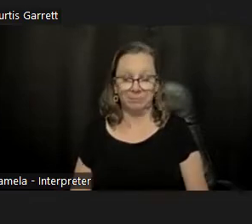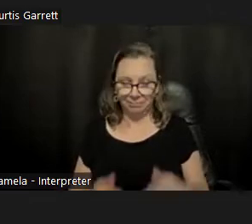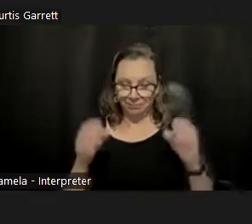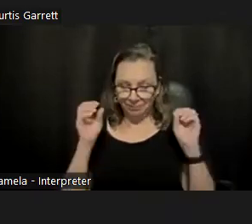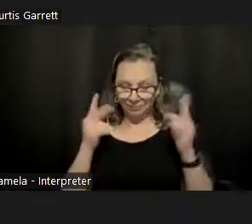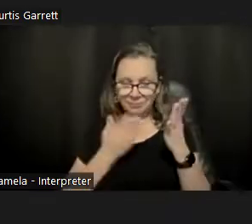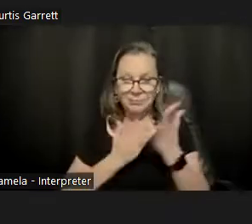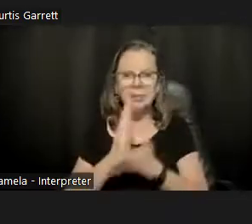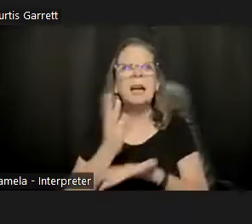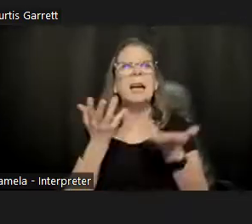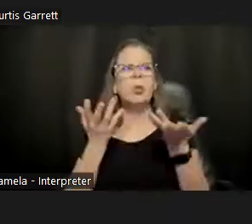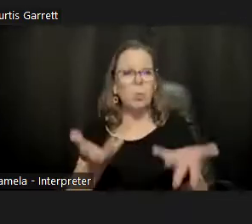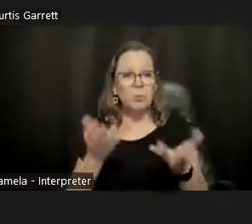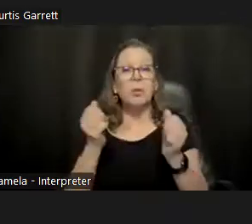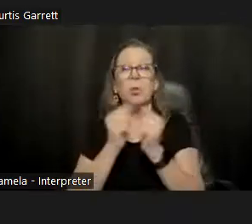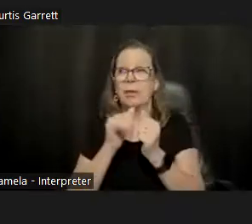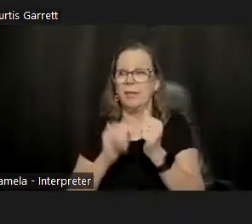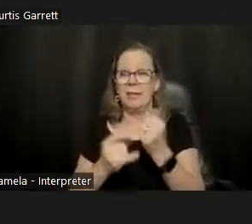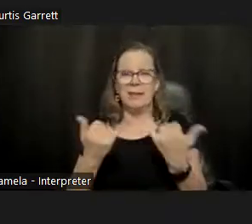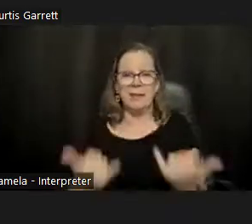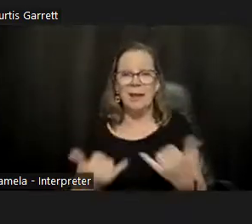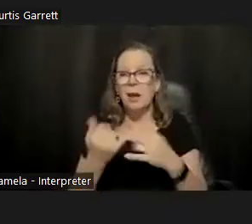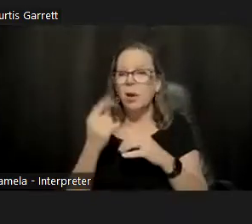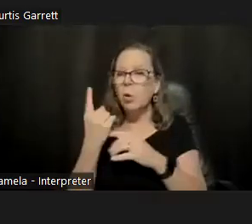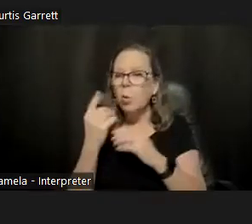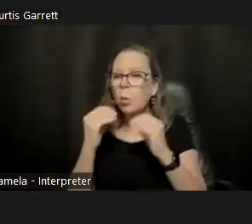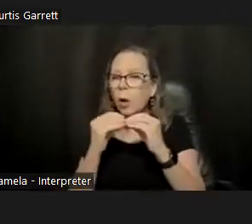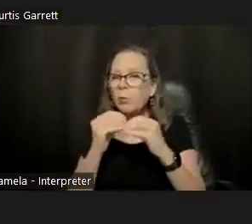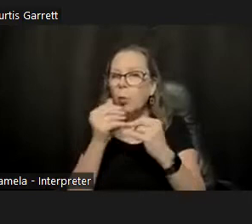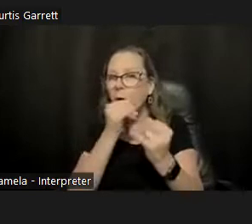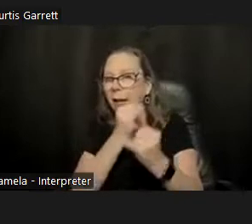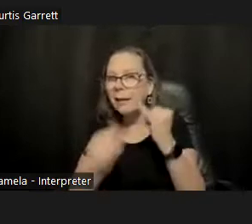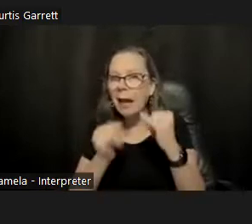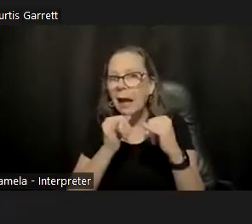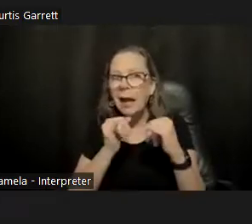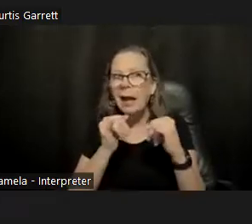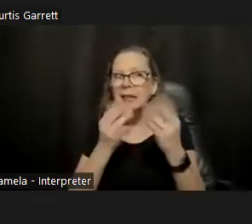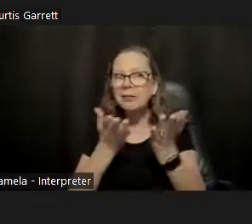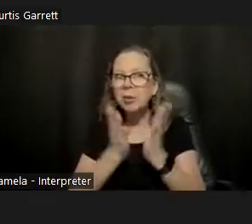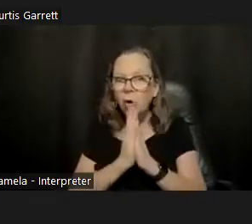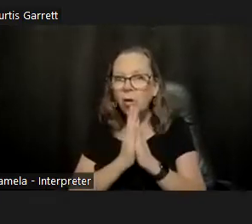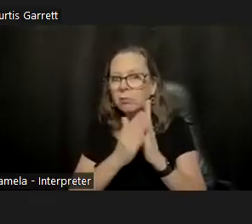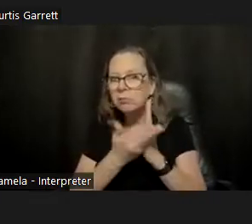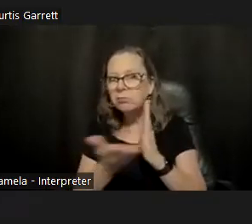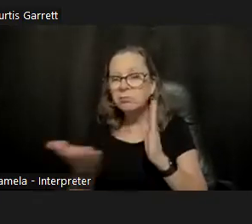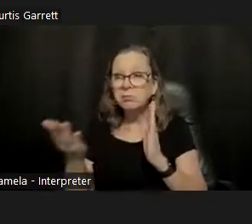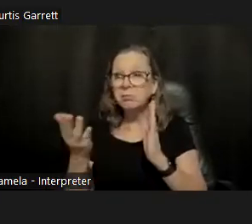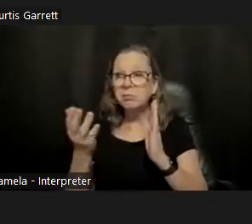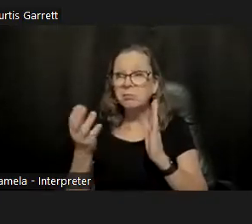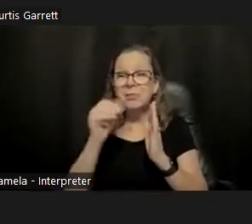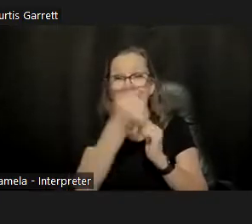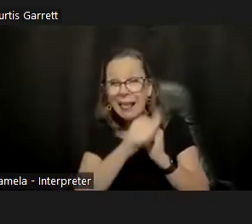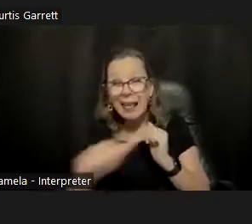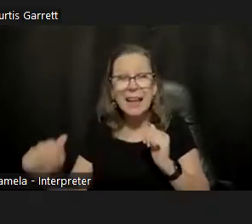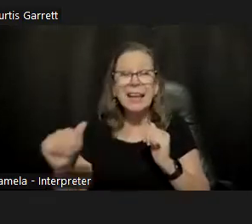All right. With that, I'm going to do one more last call out. Any other, oh, by the